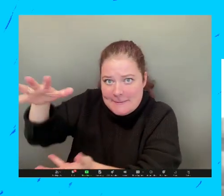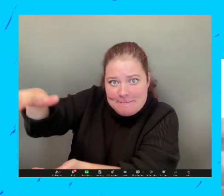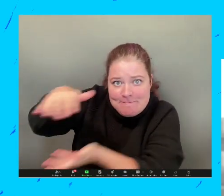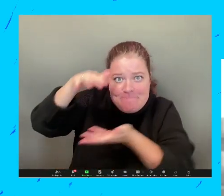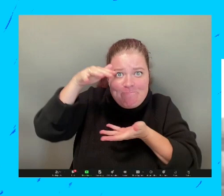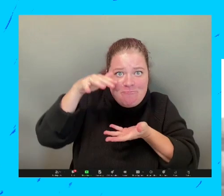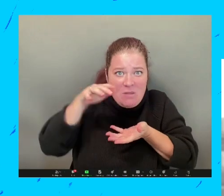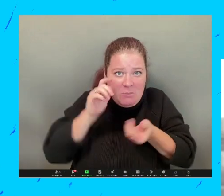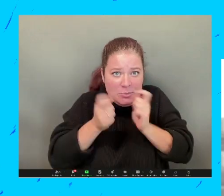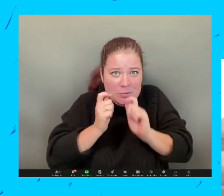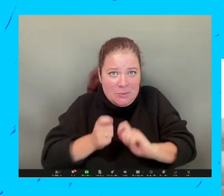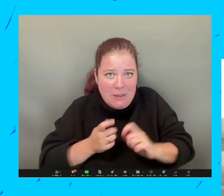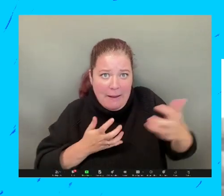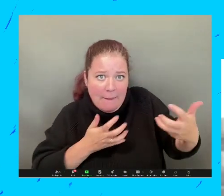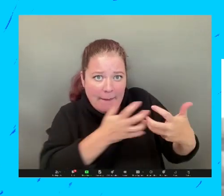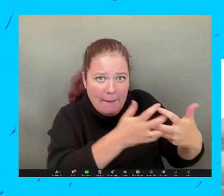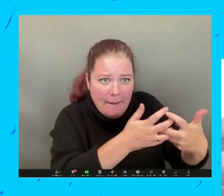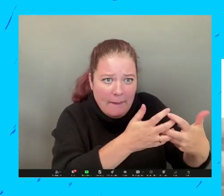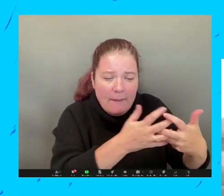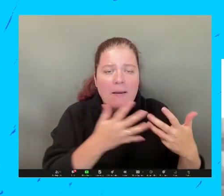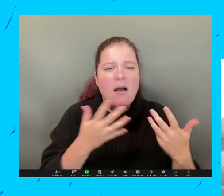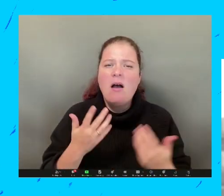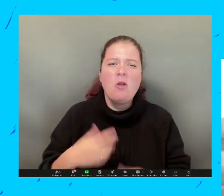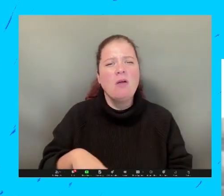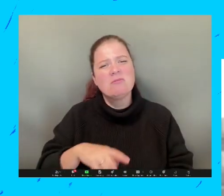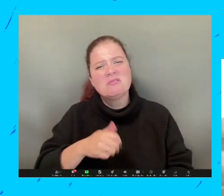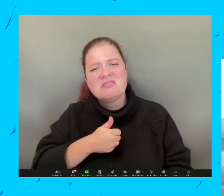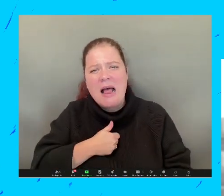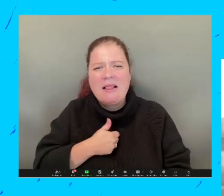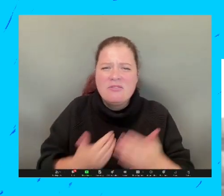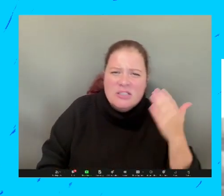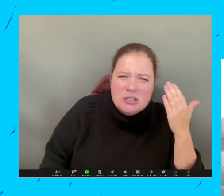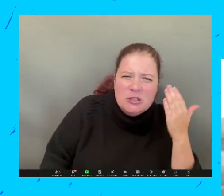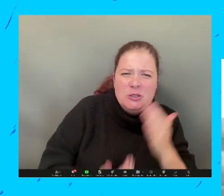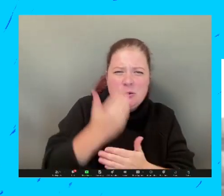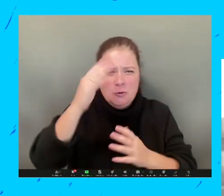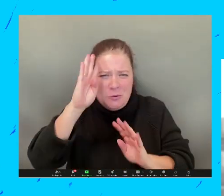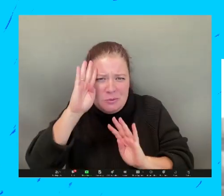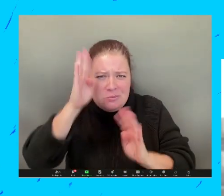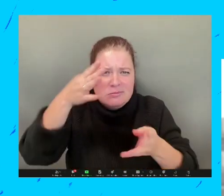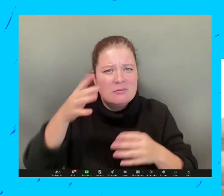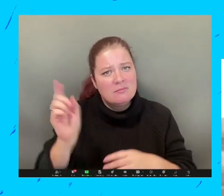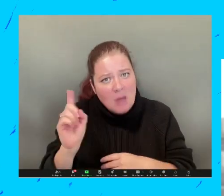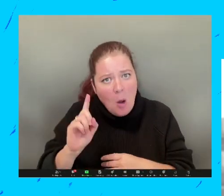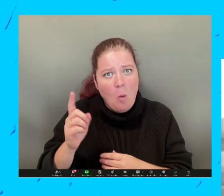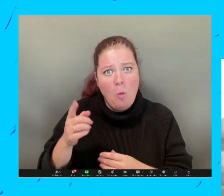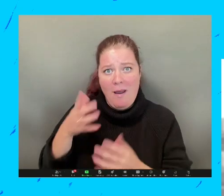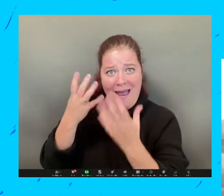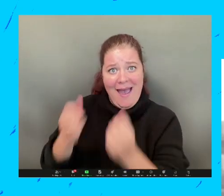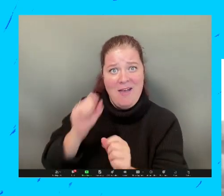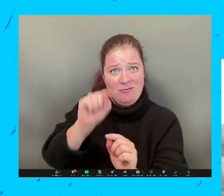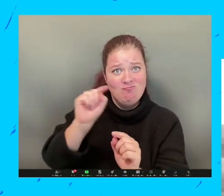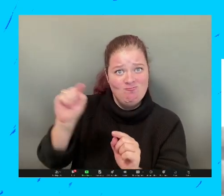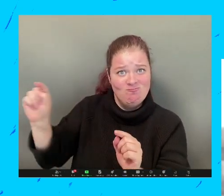instead of always feeling like you have to start over or you have to be doing things from scratch. Thank you.